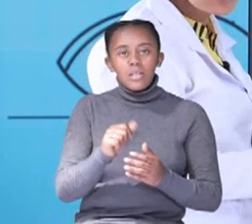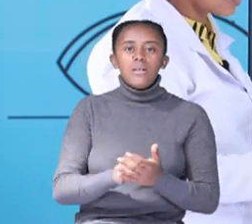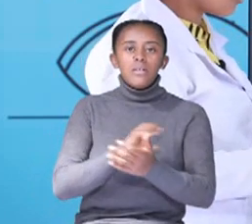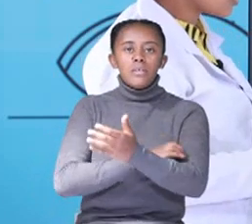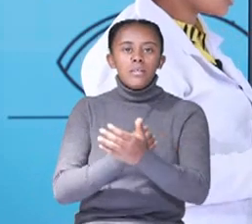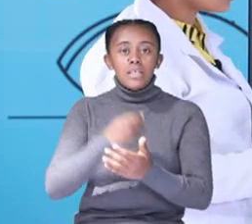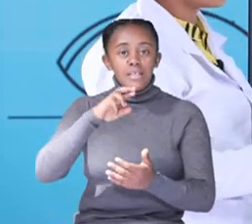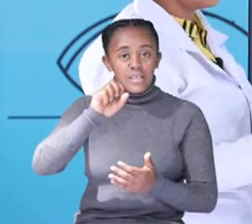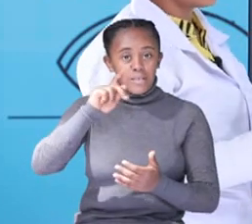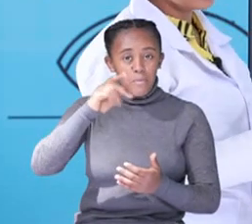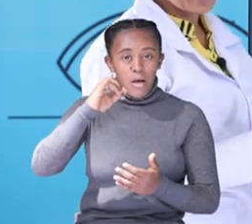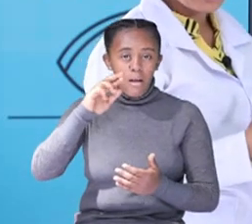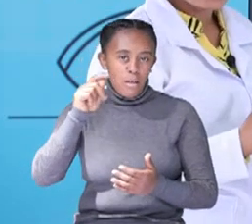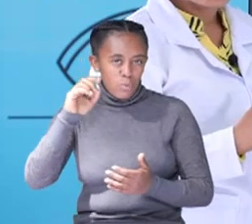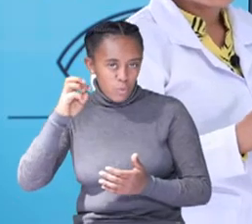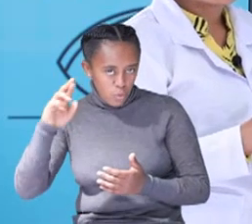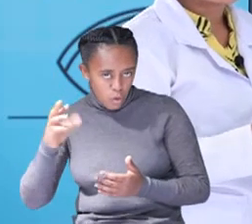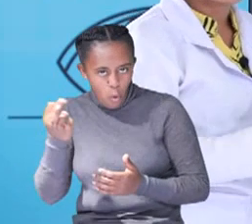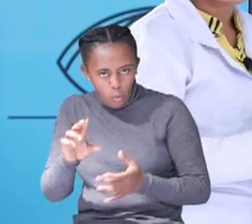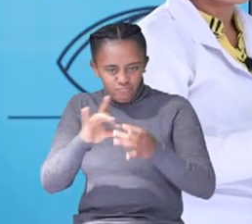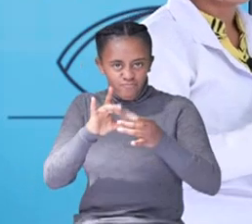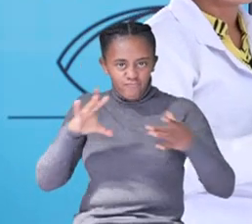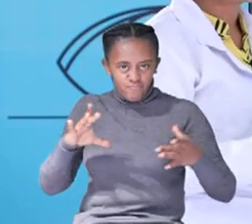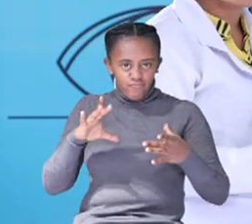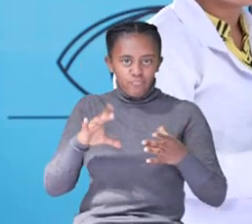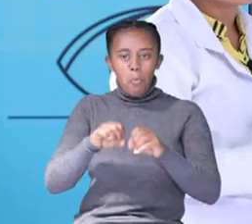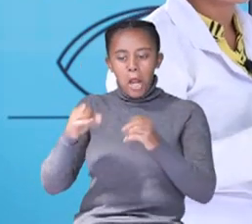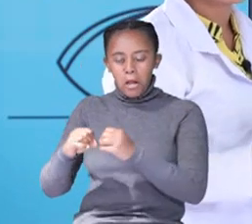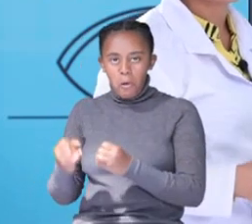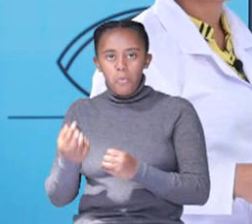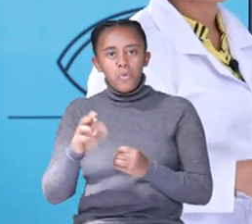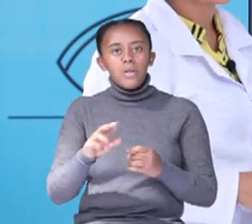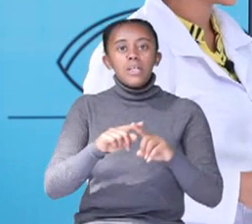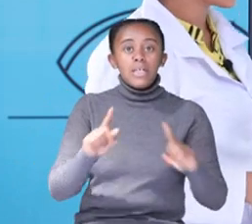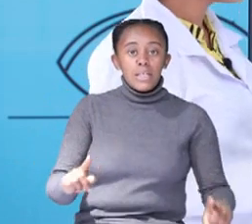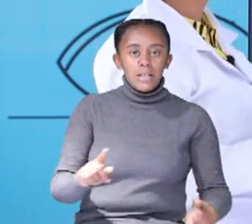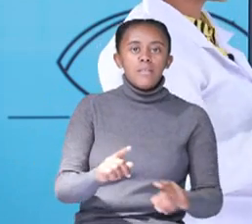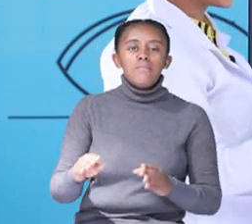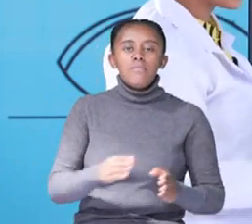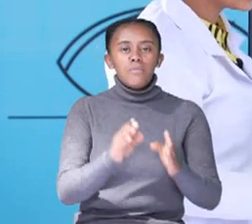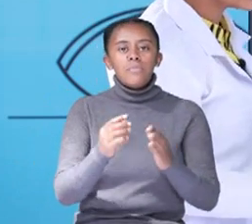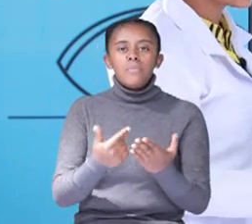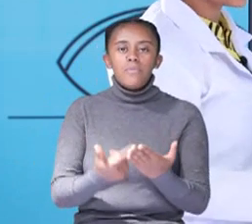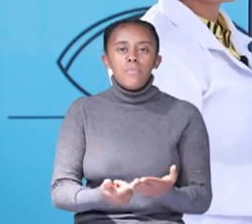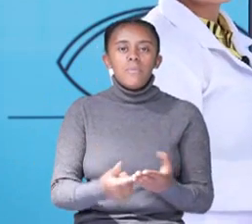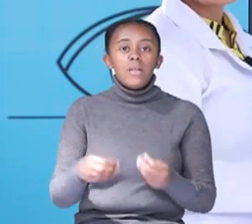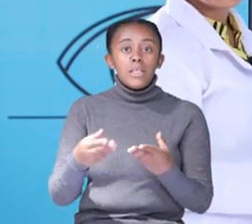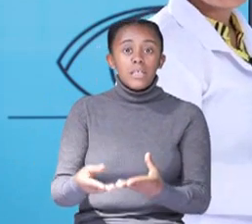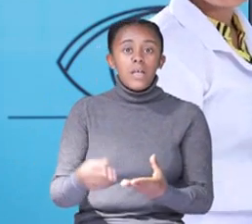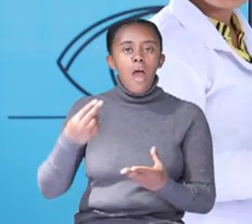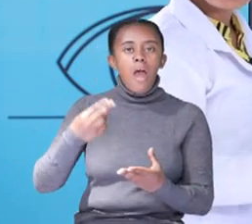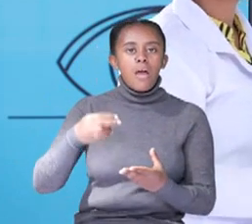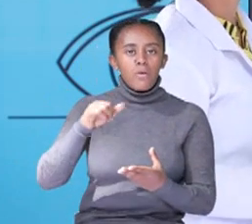when these substrates respire, or when these substrates break down in respiratory pathway, they release